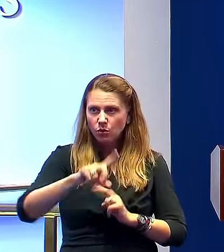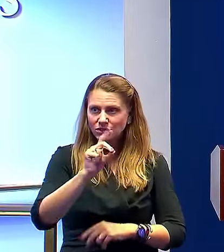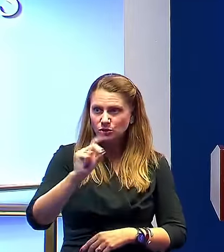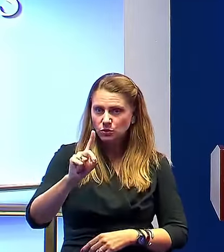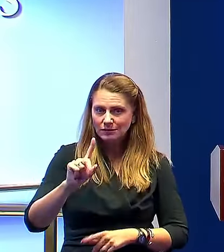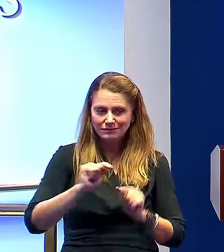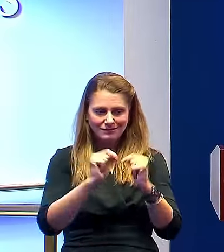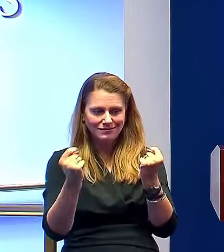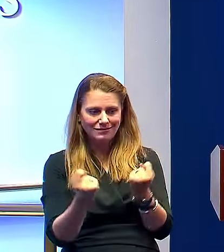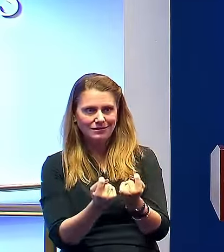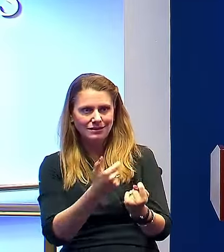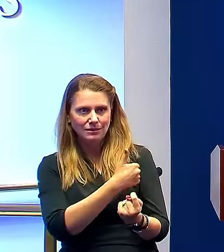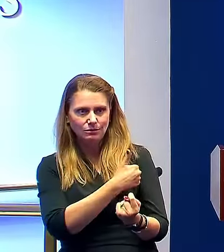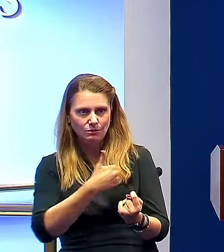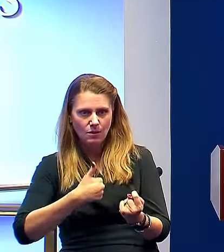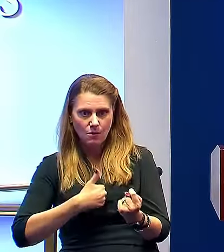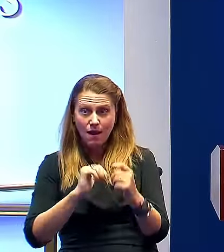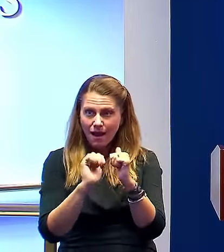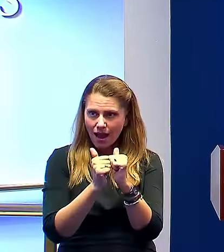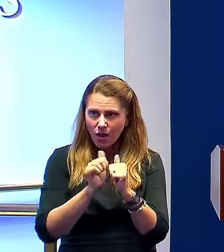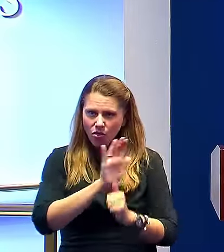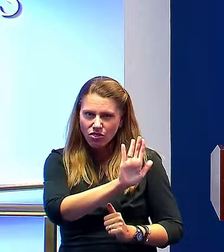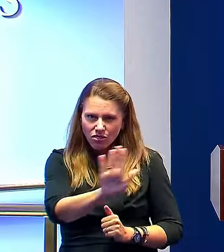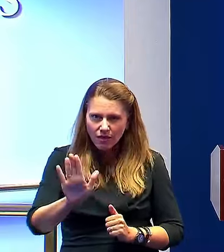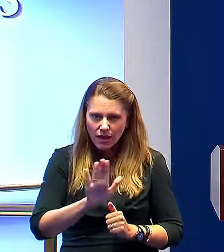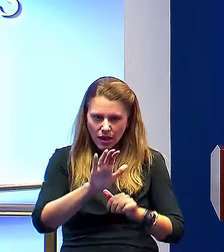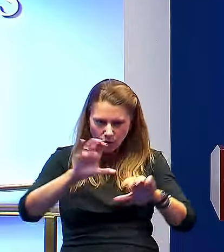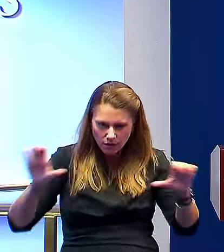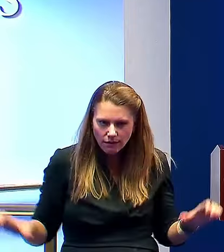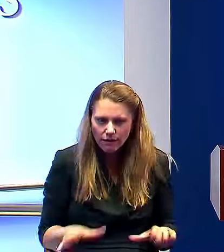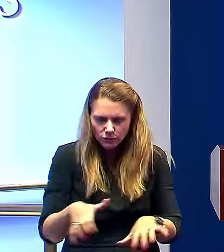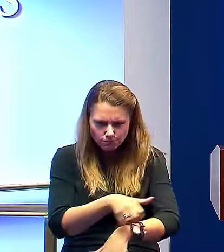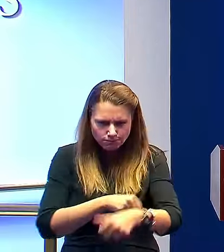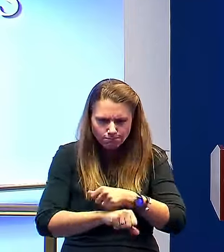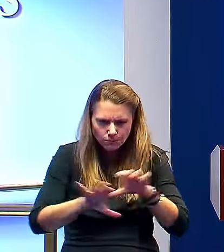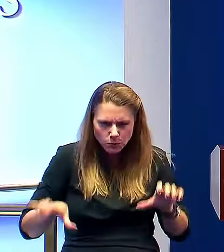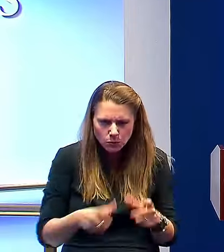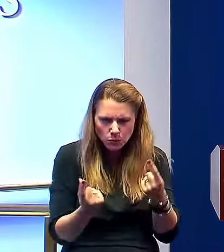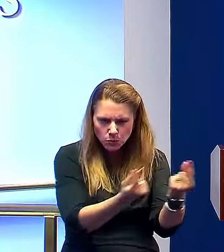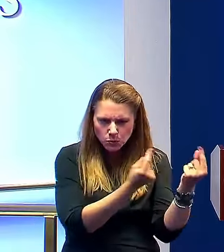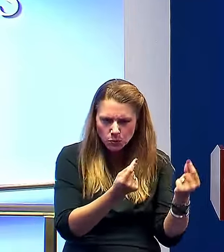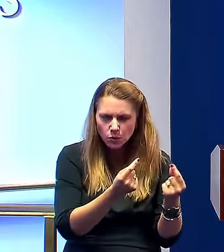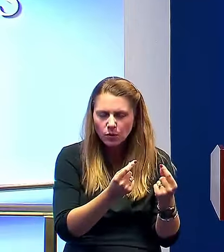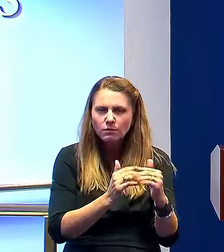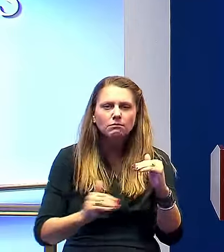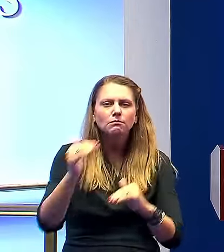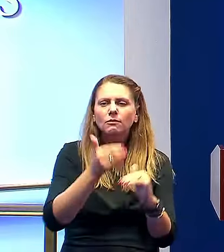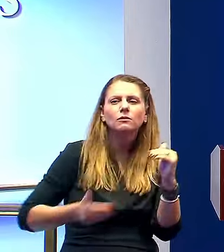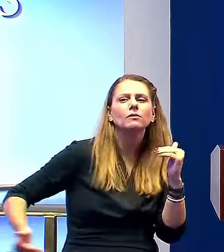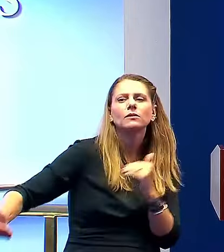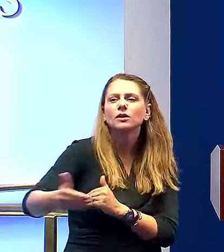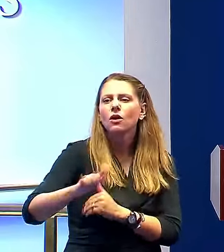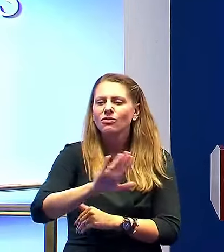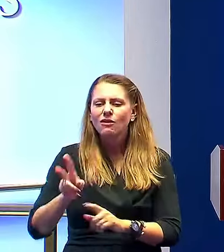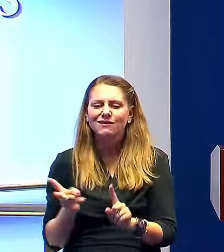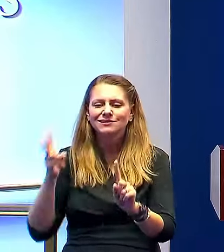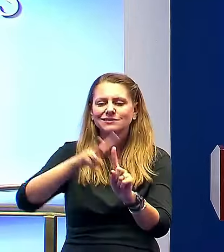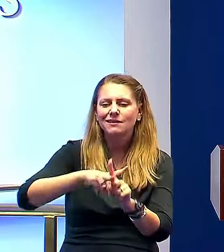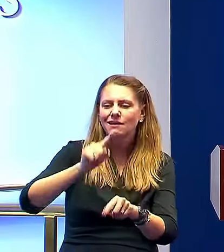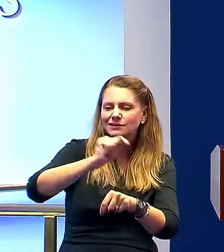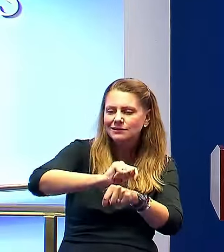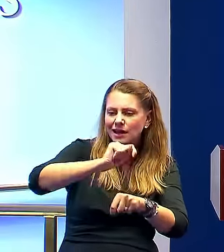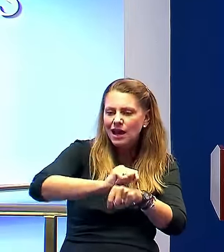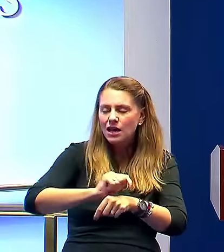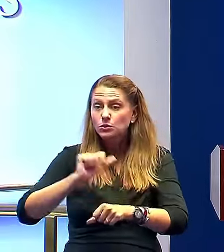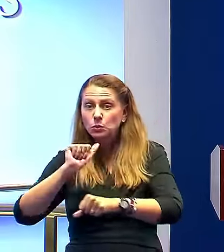through their actions, above and beyond their assigned jobs and duty hours, to do for others,